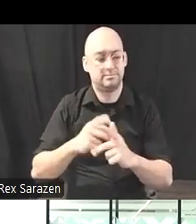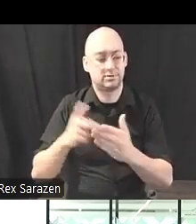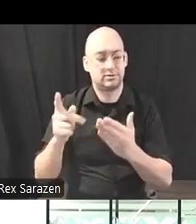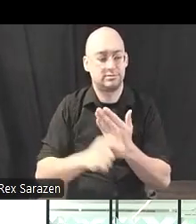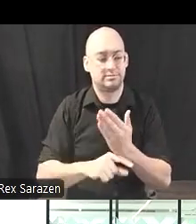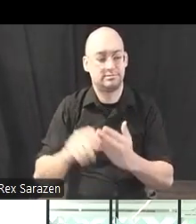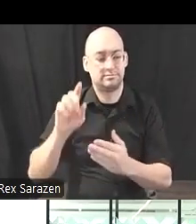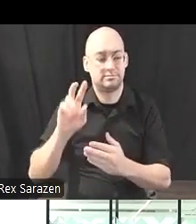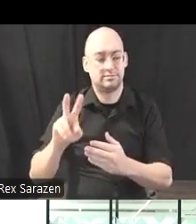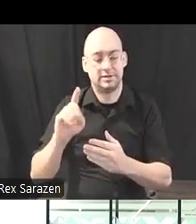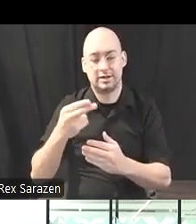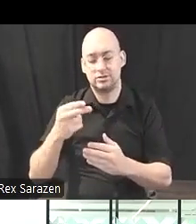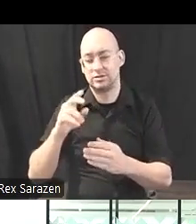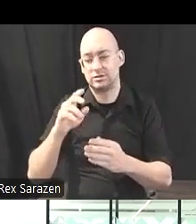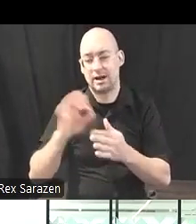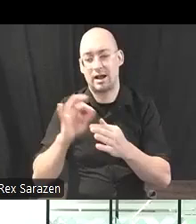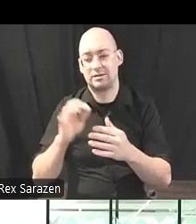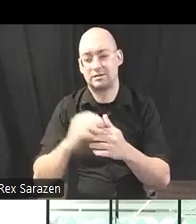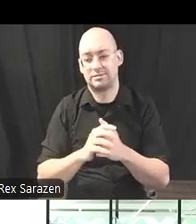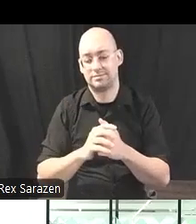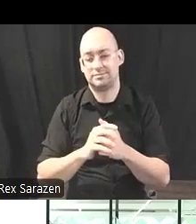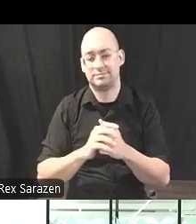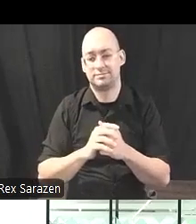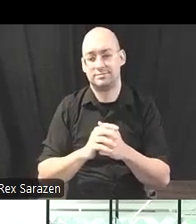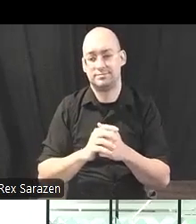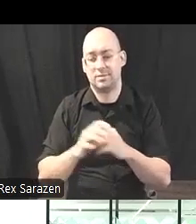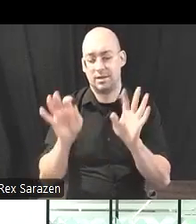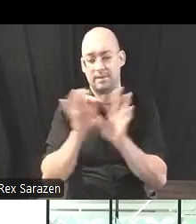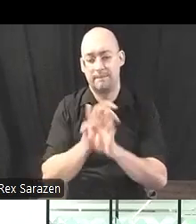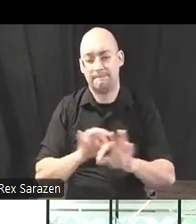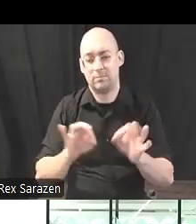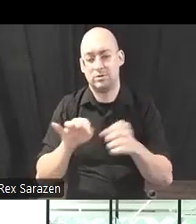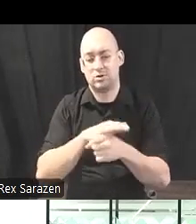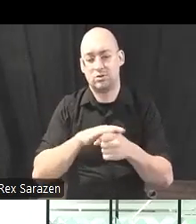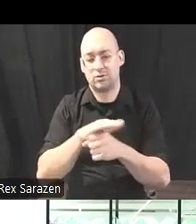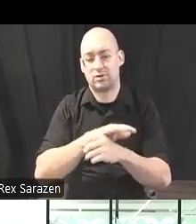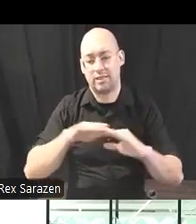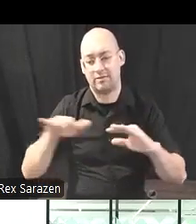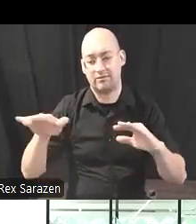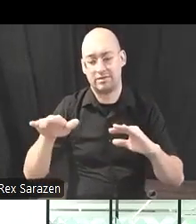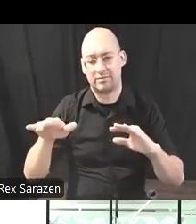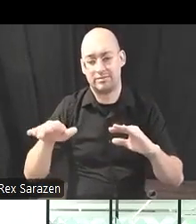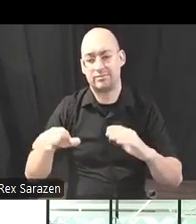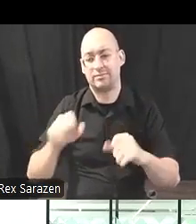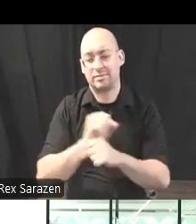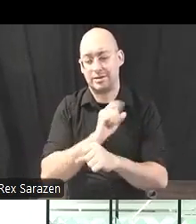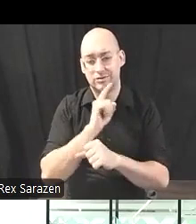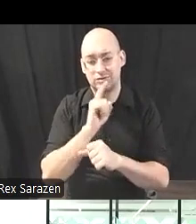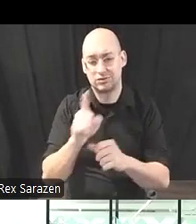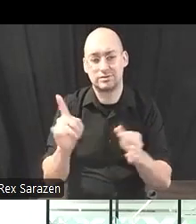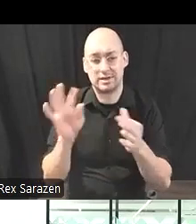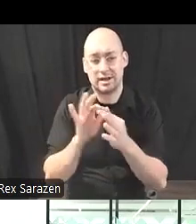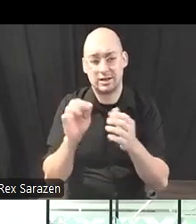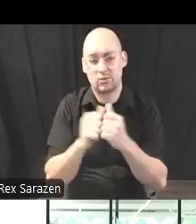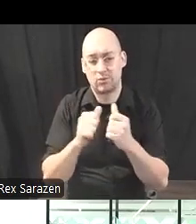Connect. Importance of at the local level, ensuring that the continuums of care are well connected with and trained